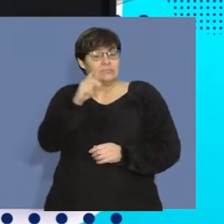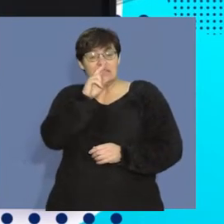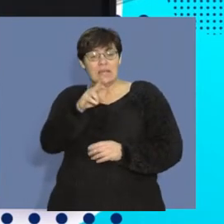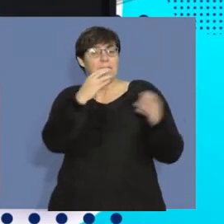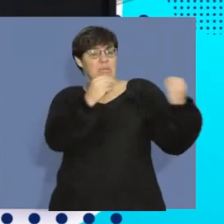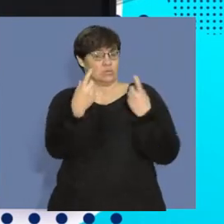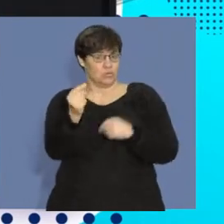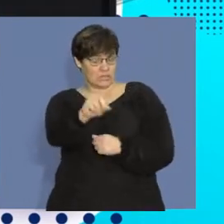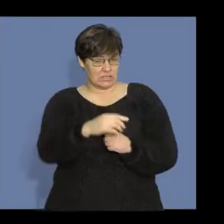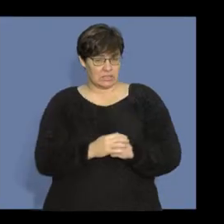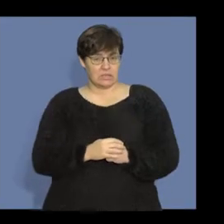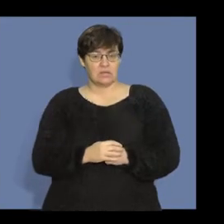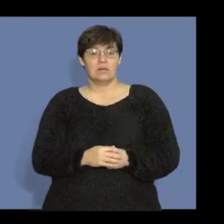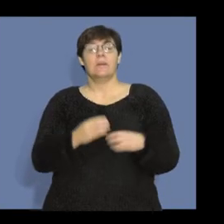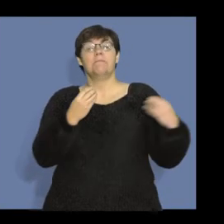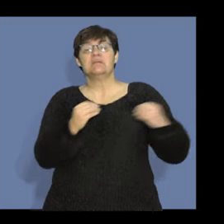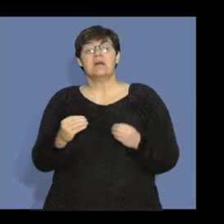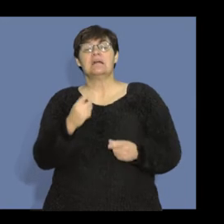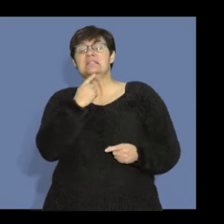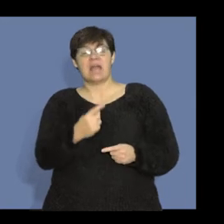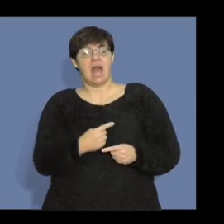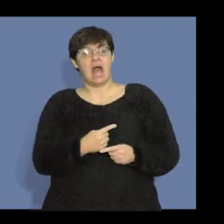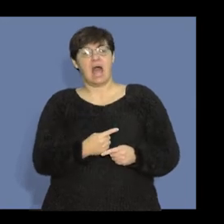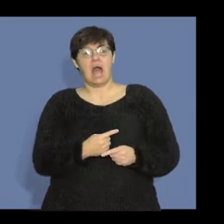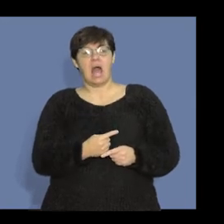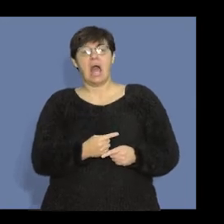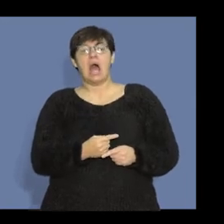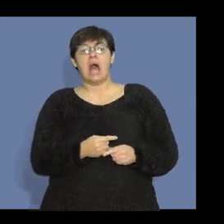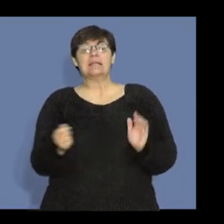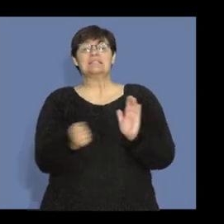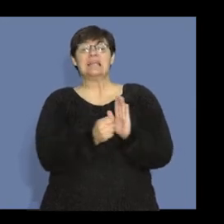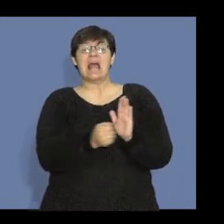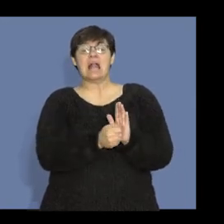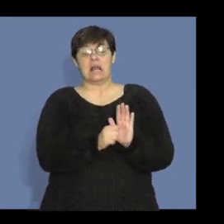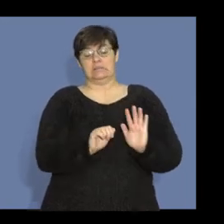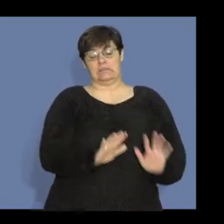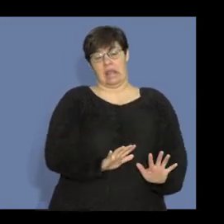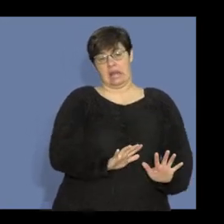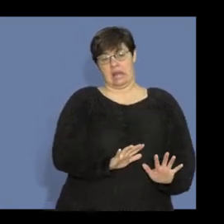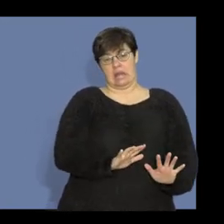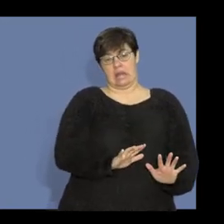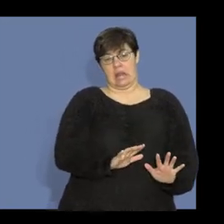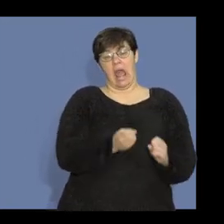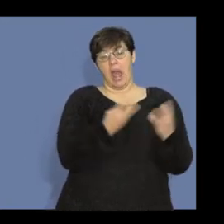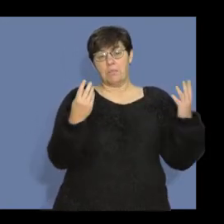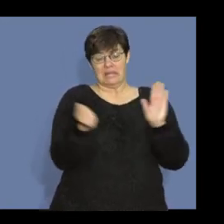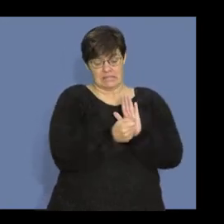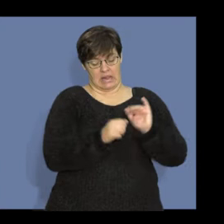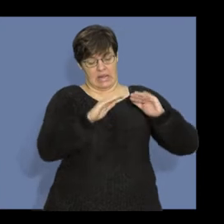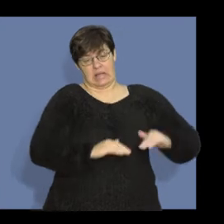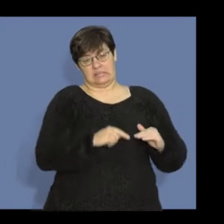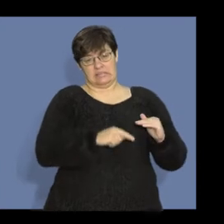business is doing. The business understates its sales amount. That means it shows a lower amount for